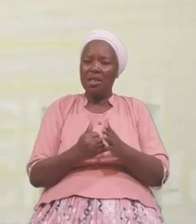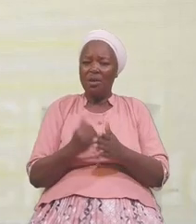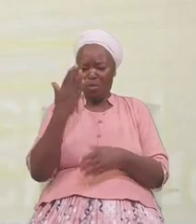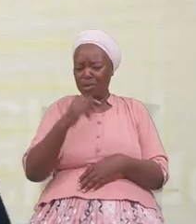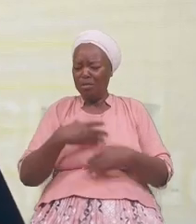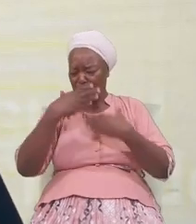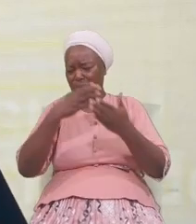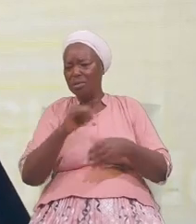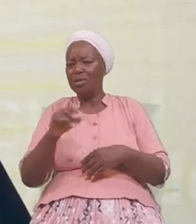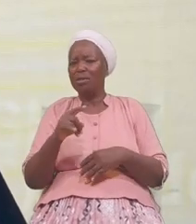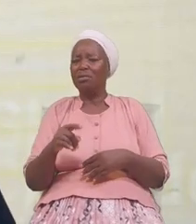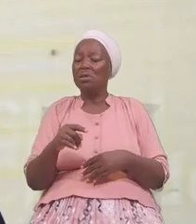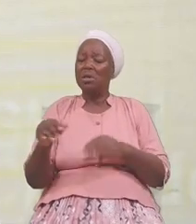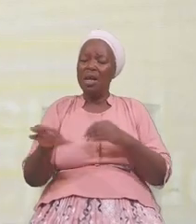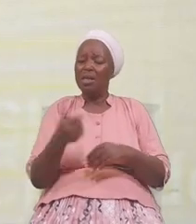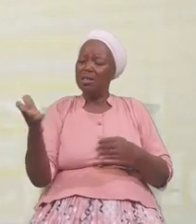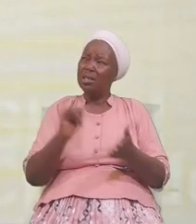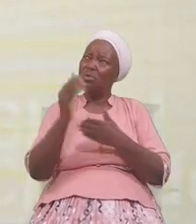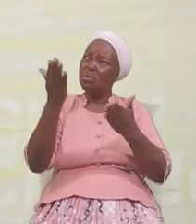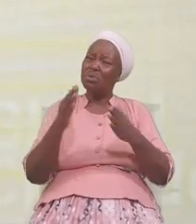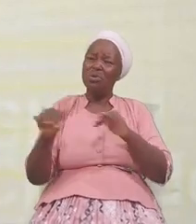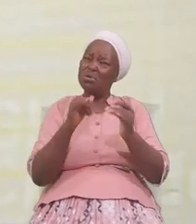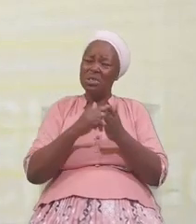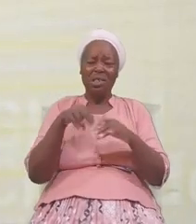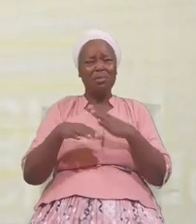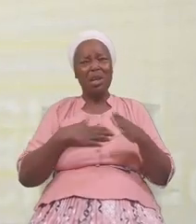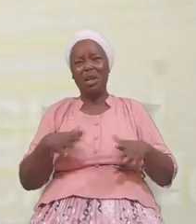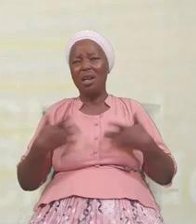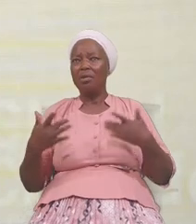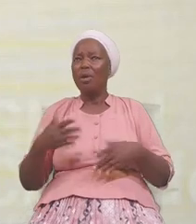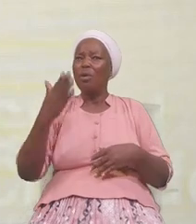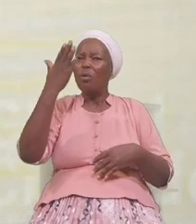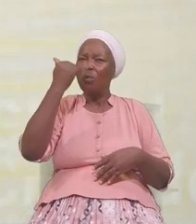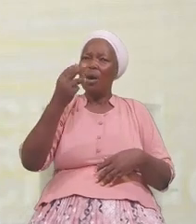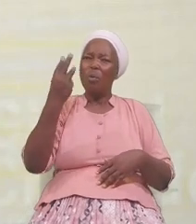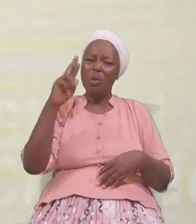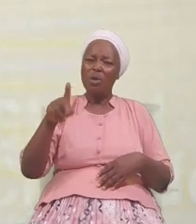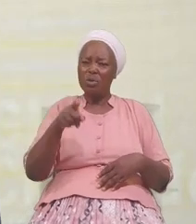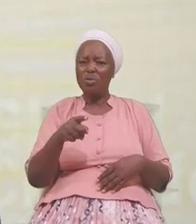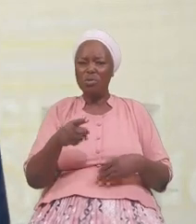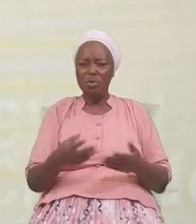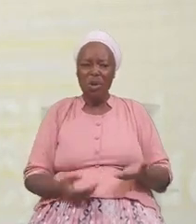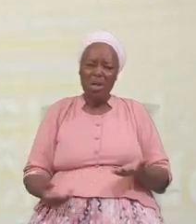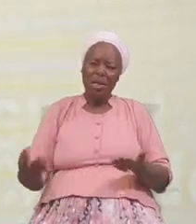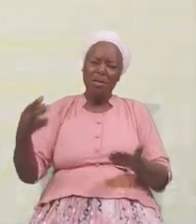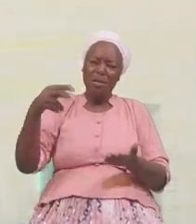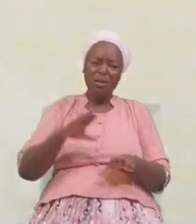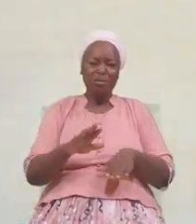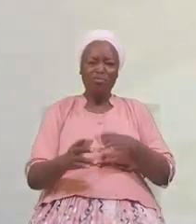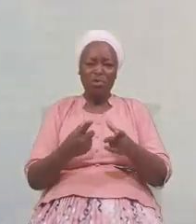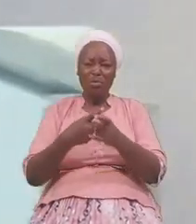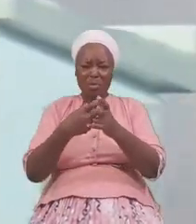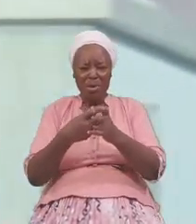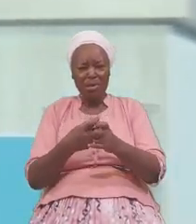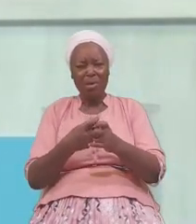out? Do what you want to do. Why were you racing and running after